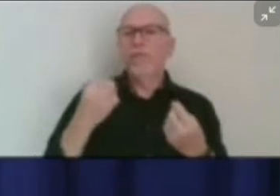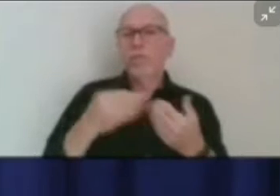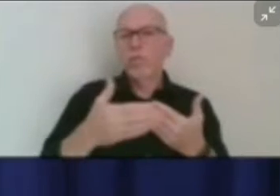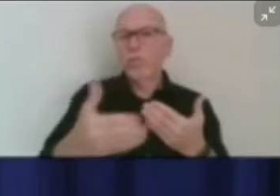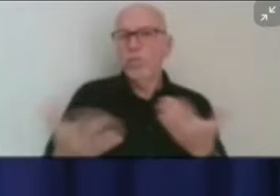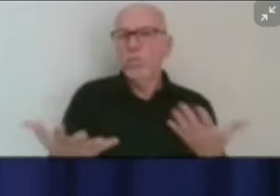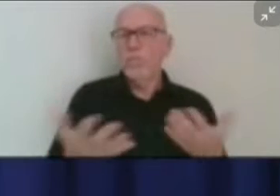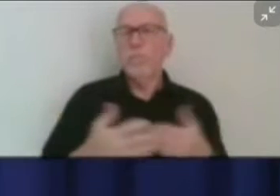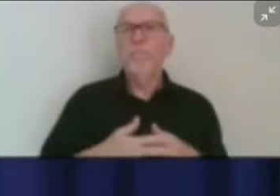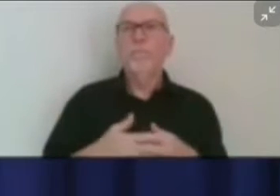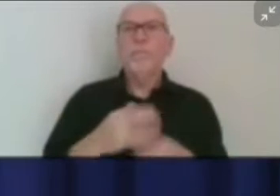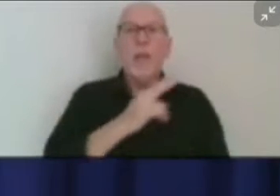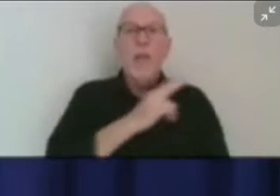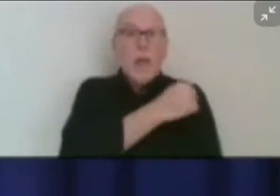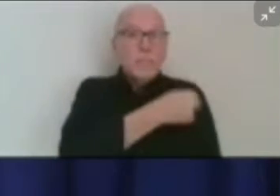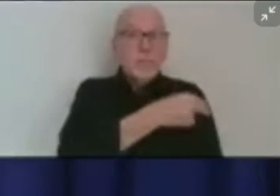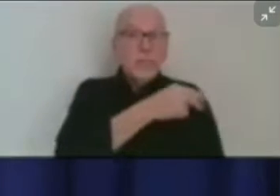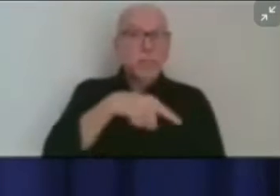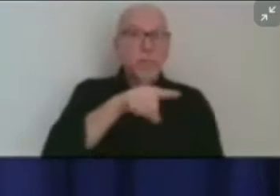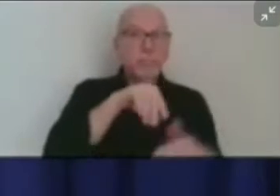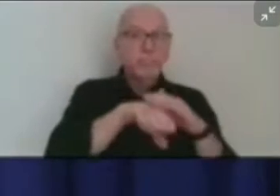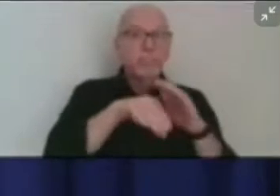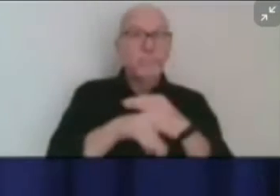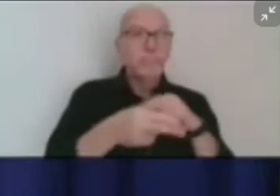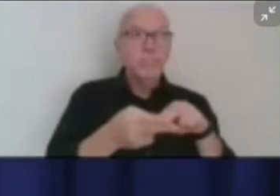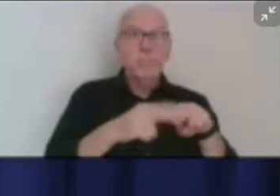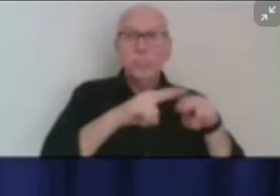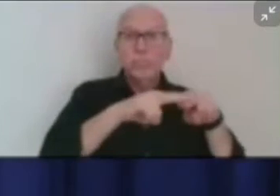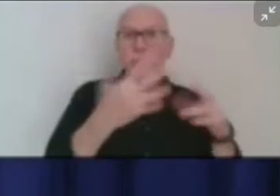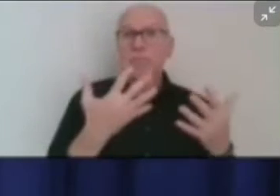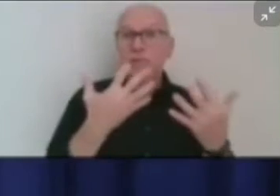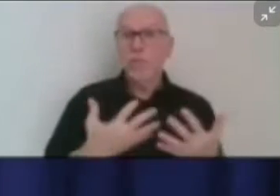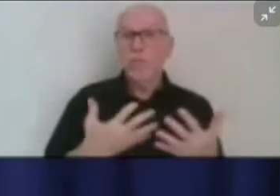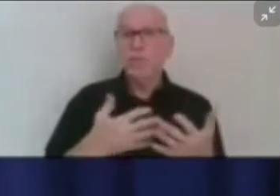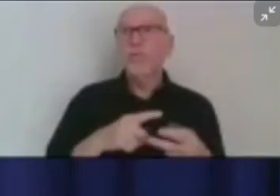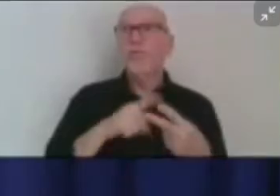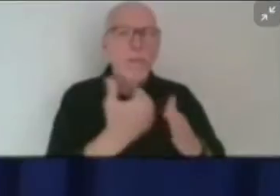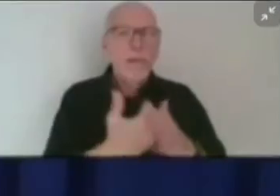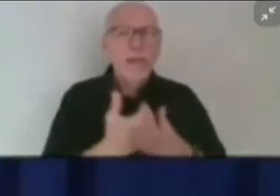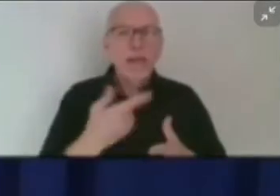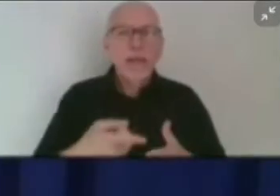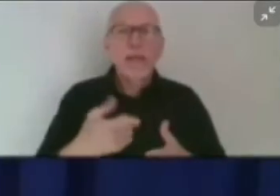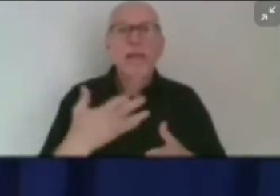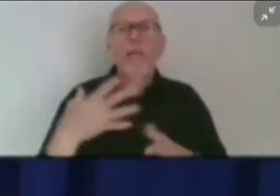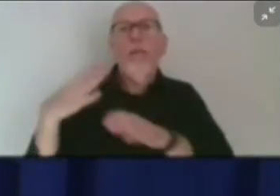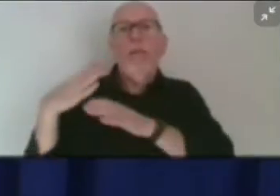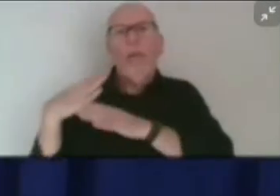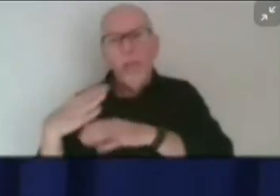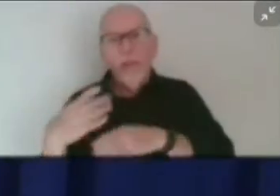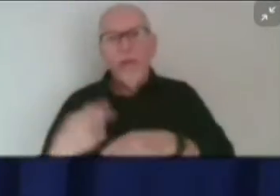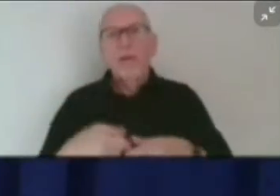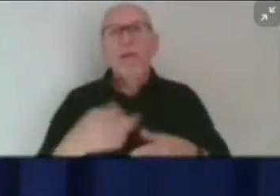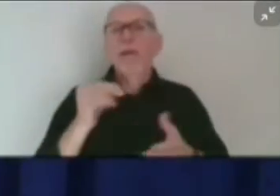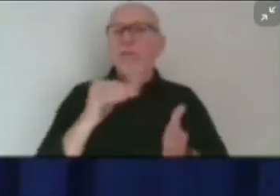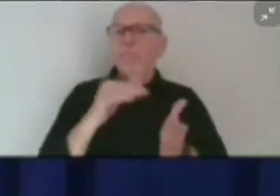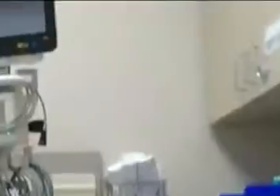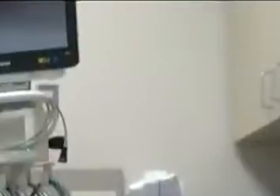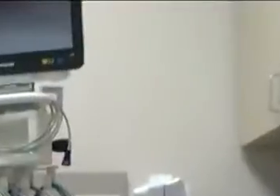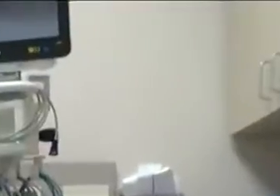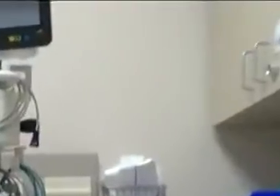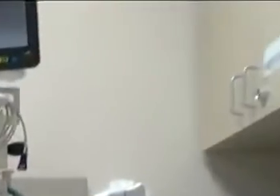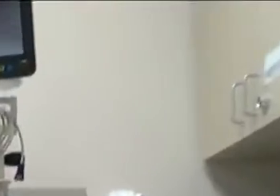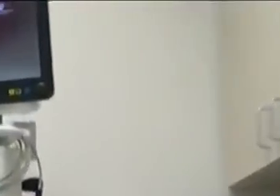And hospitalization rates go up. Unfortunately, we see more deaths. State Health Commissioner Dr. Christina Bach